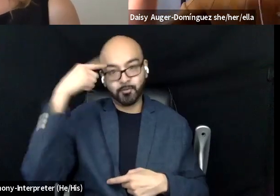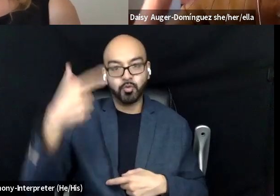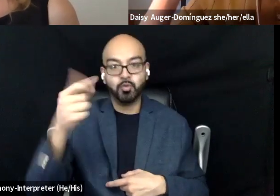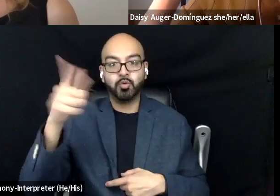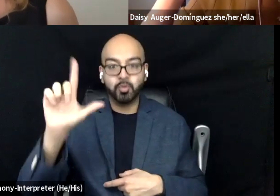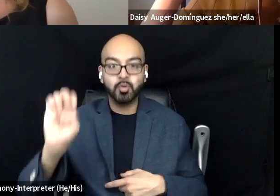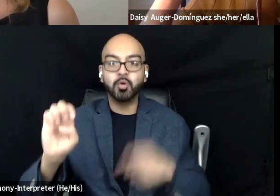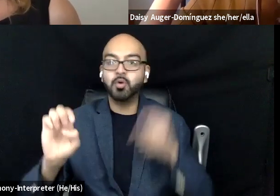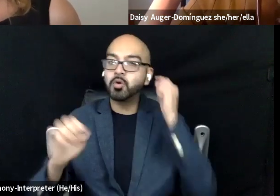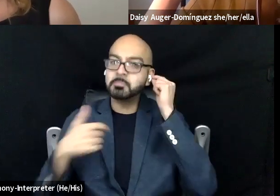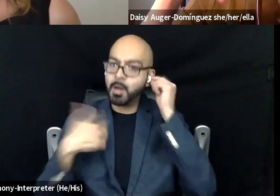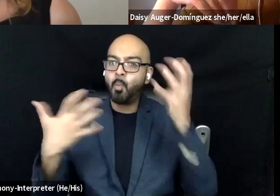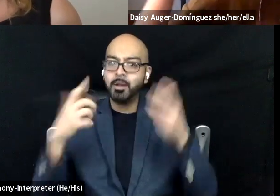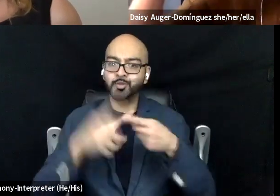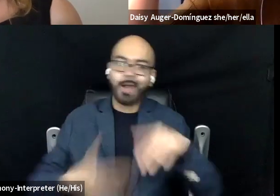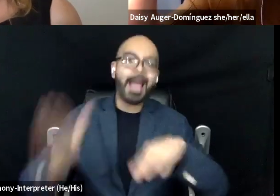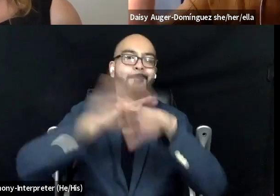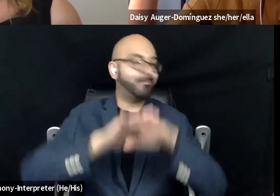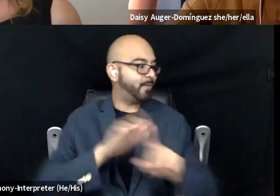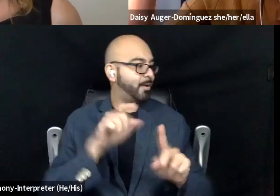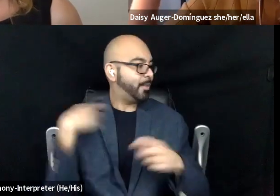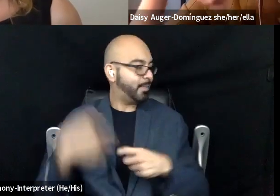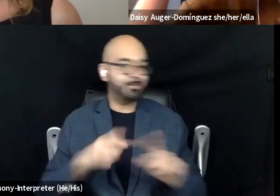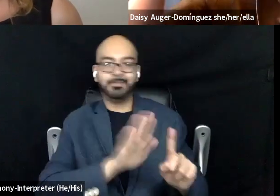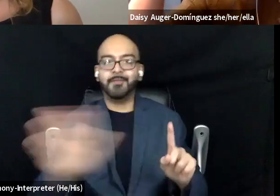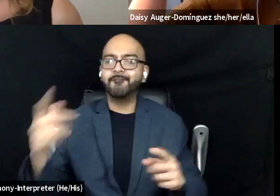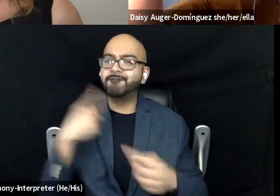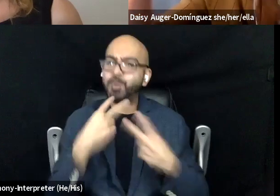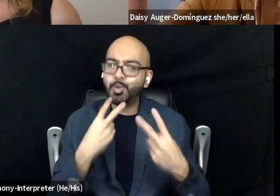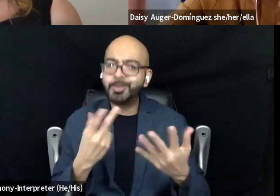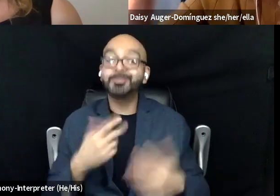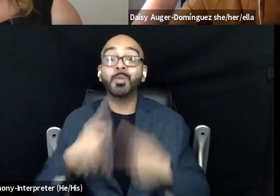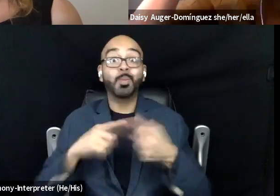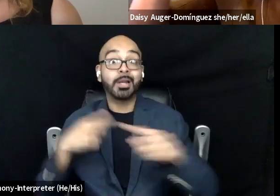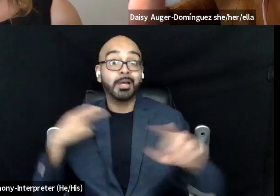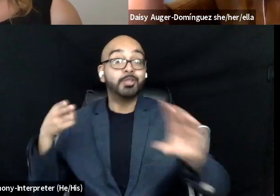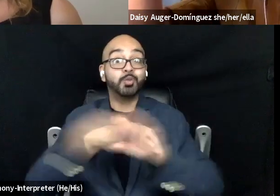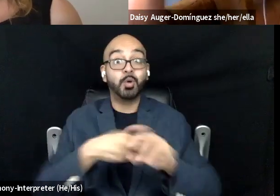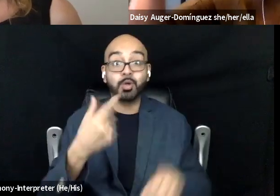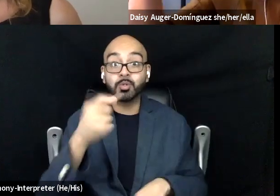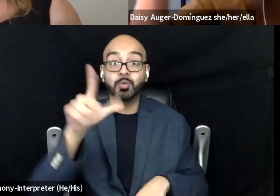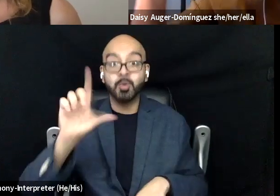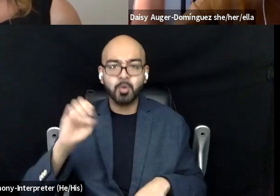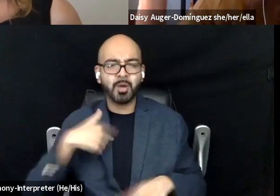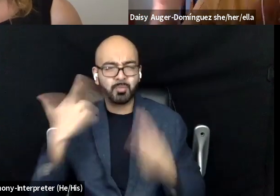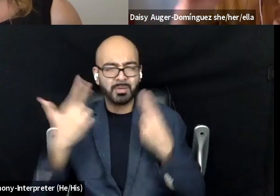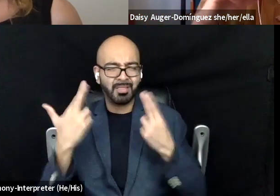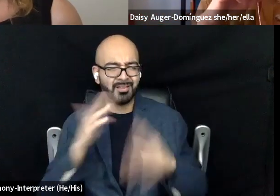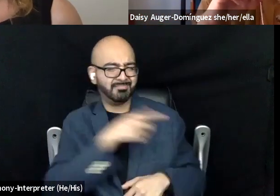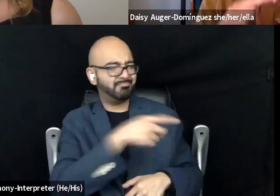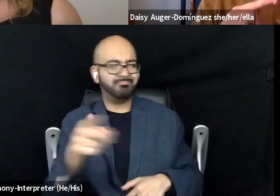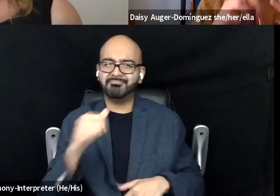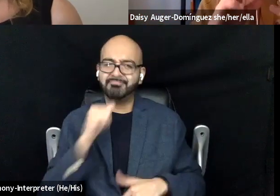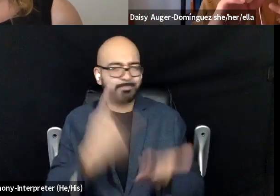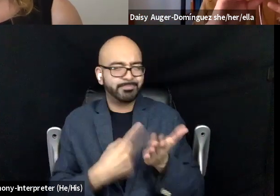Google. Because, you know, I was, when I joined there, I realized I was like, no one's really talking about us. Like we get on a little list, but